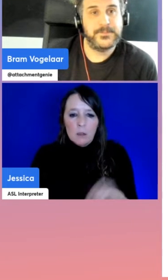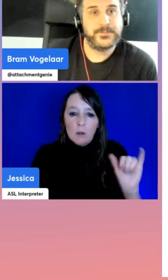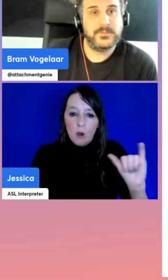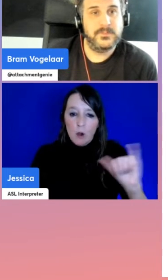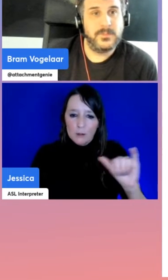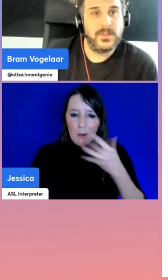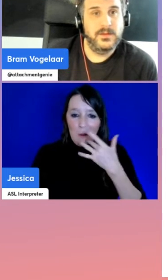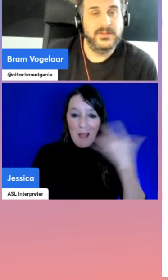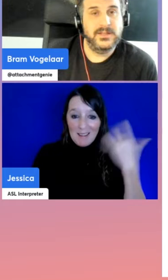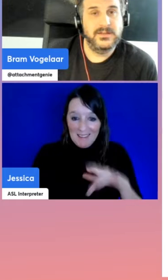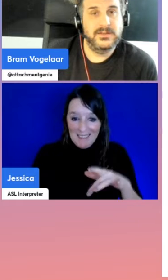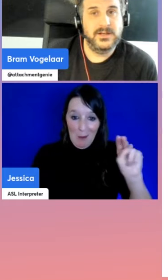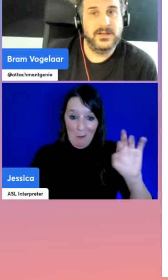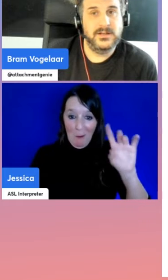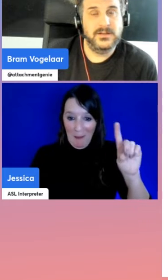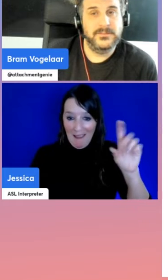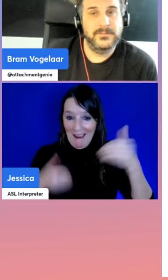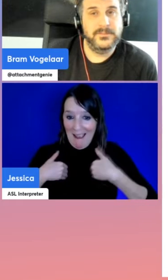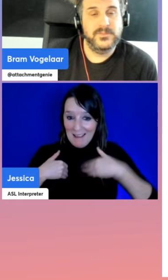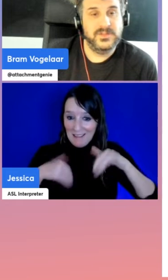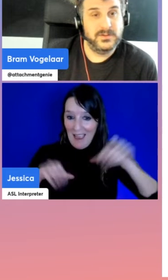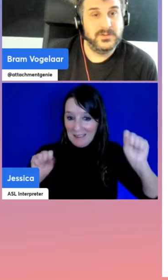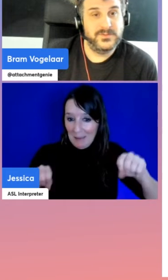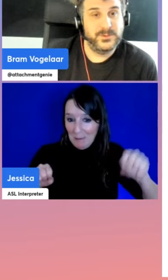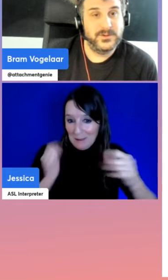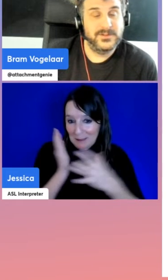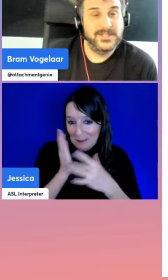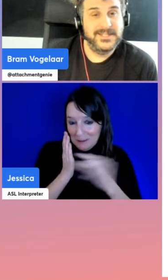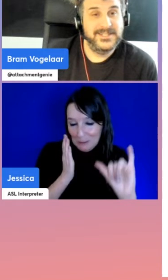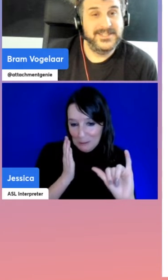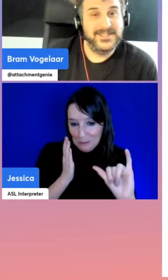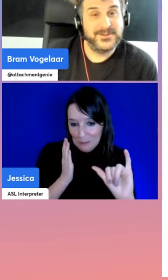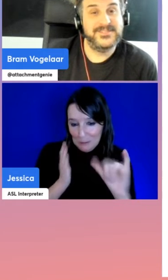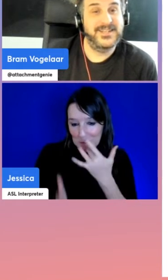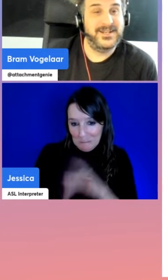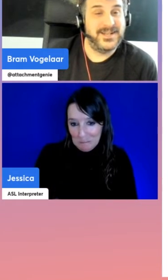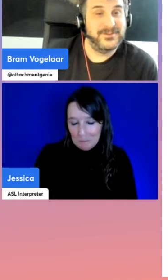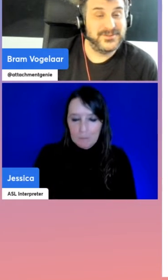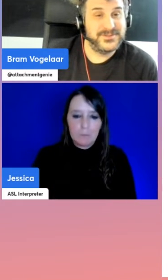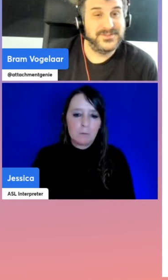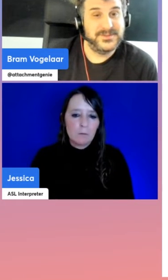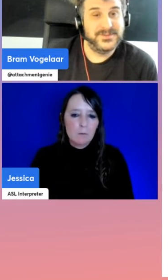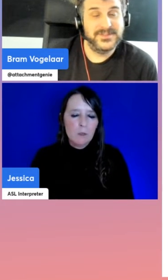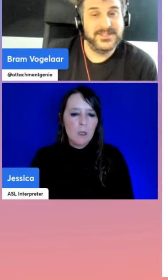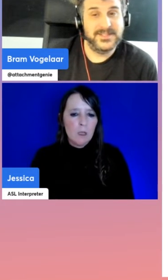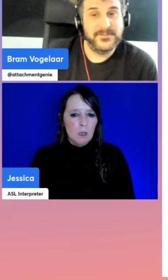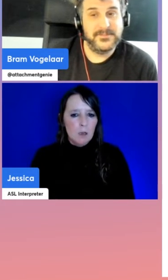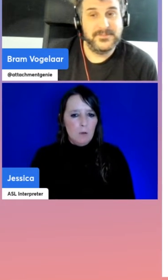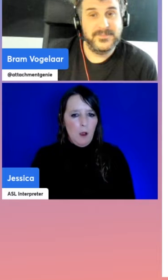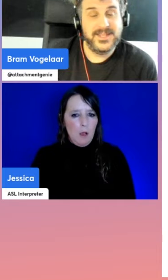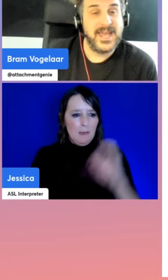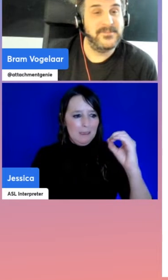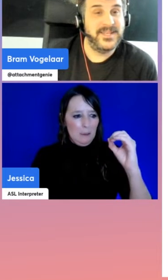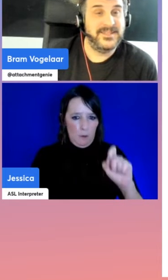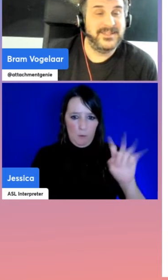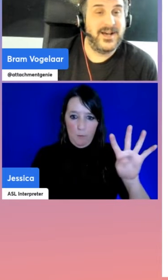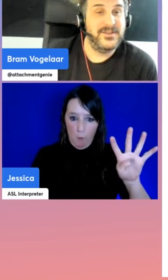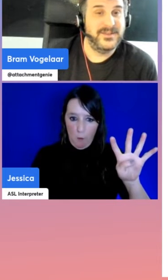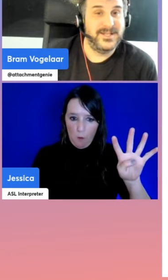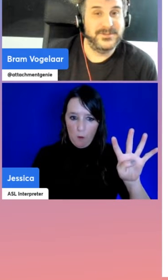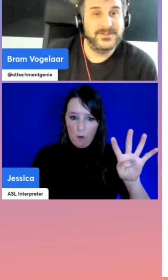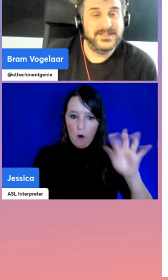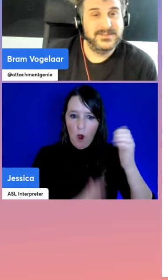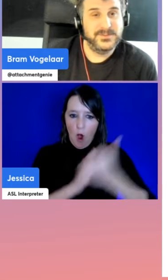luckily. Since 0.4, the autoscaler now is also, you can make it